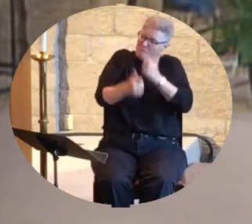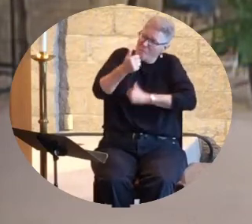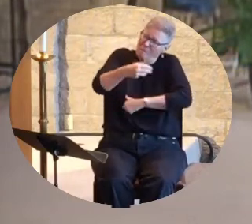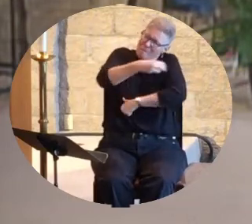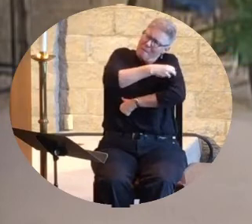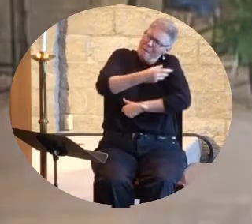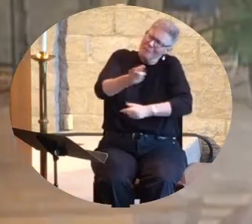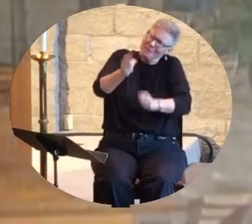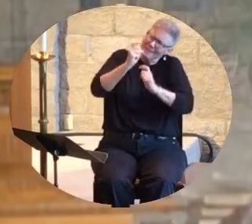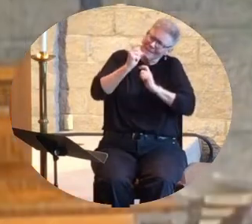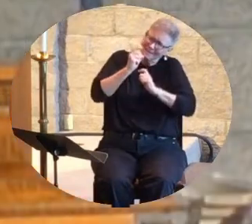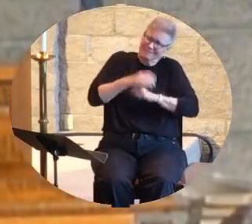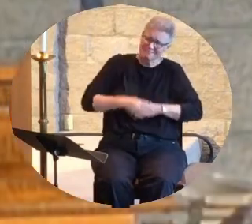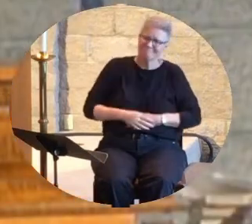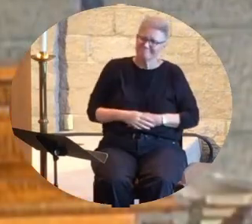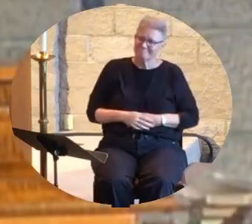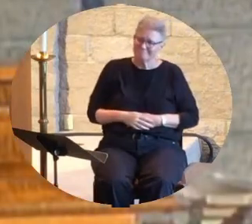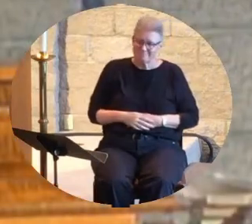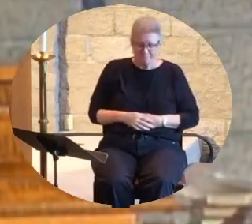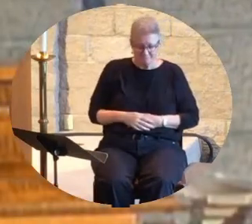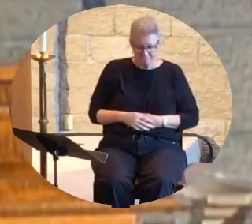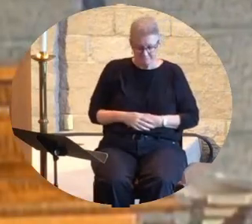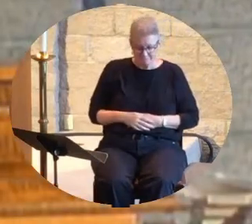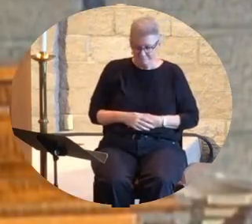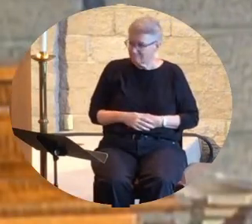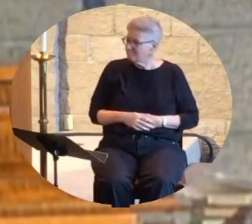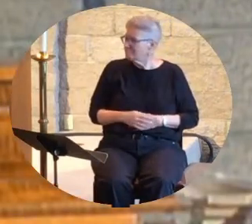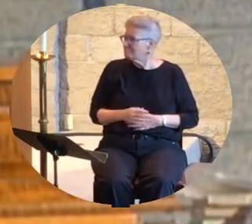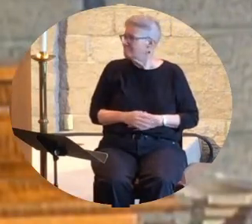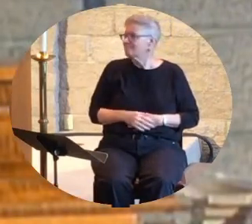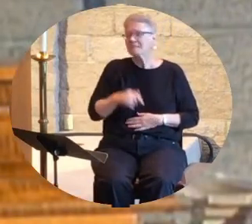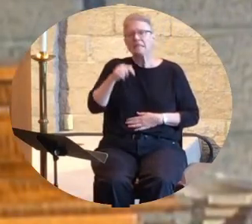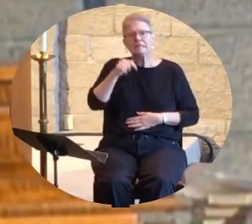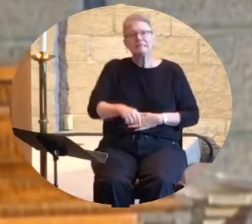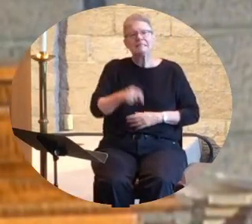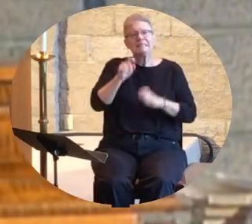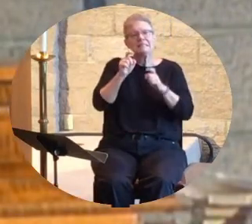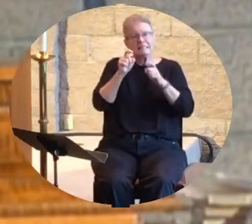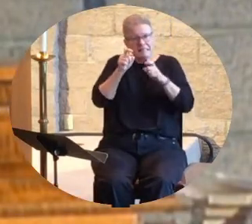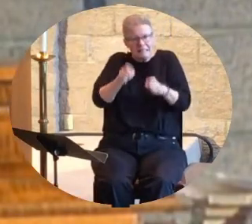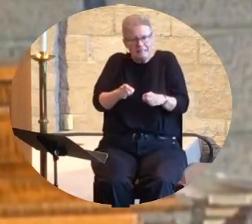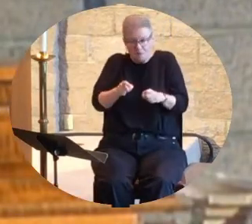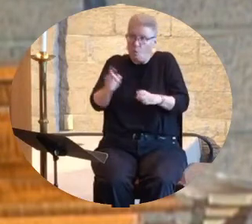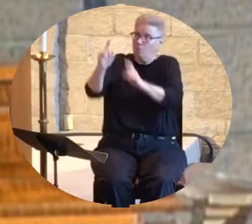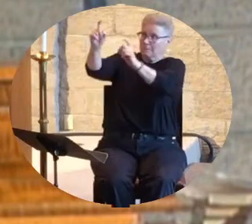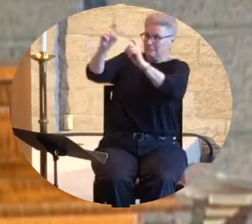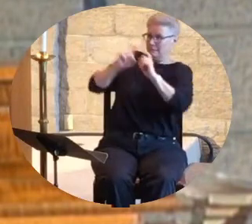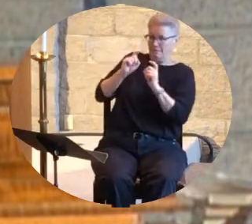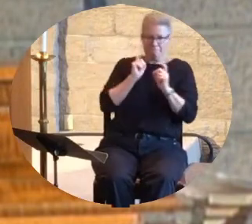ourselves. From here, we can give this gift to others.